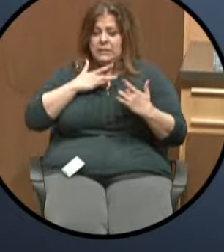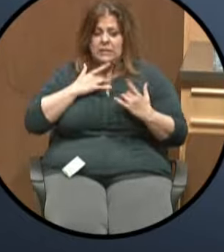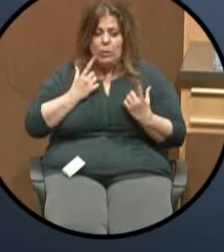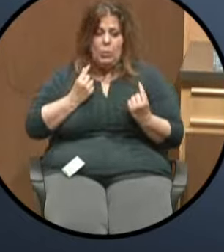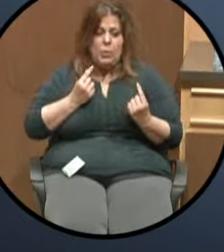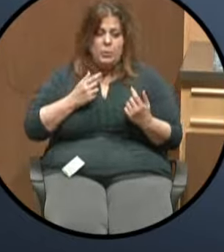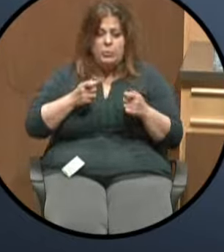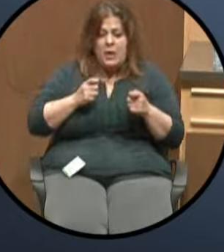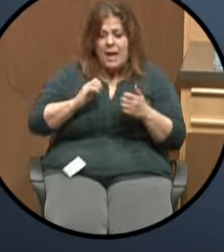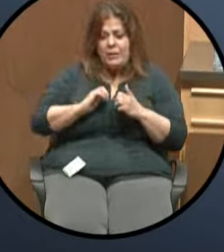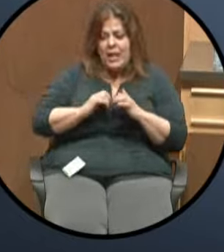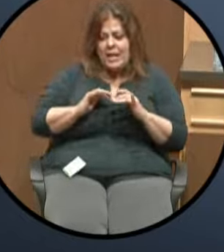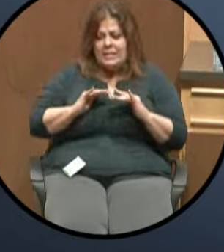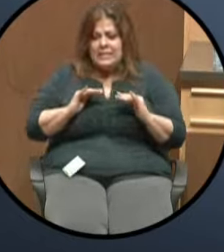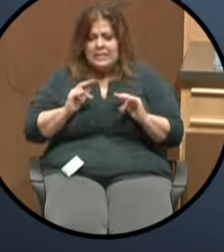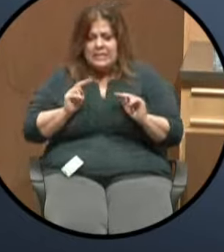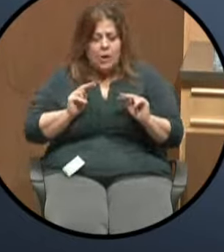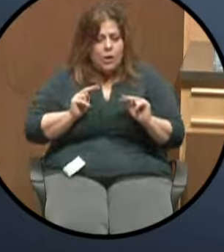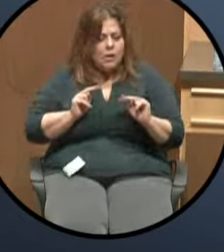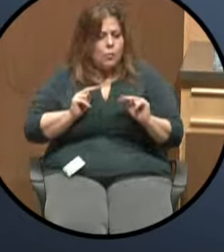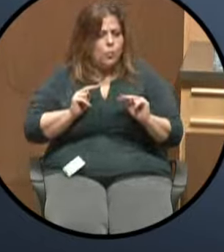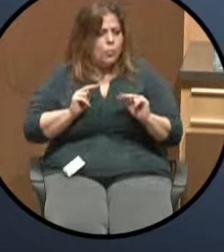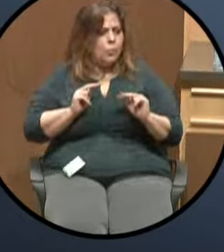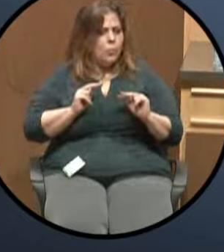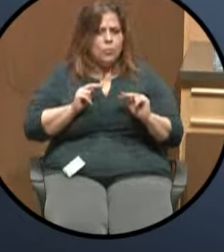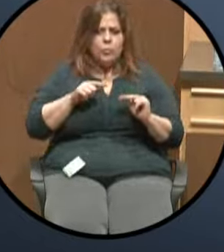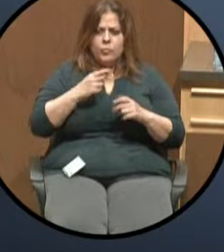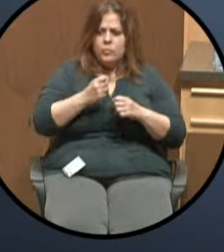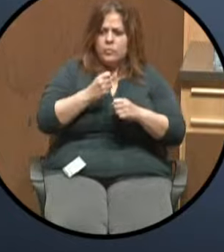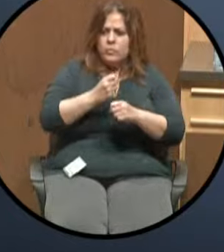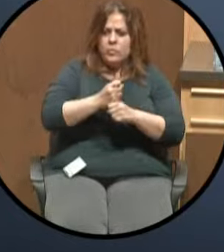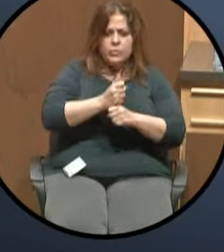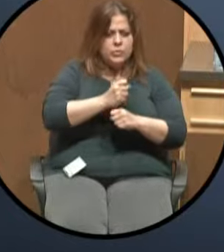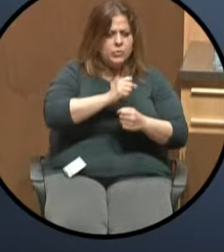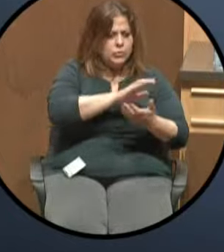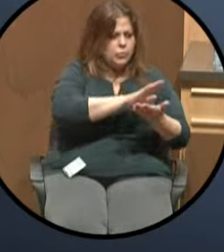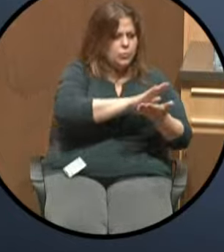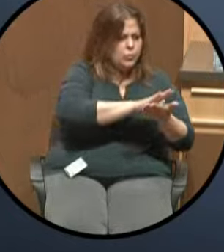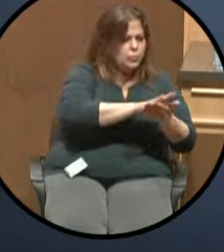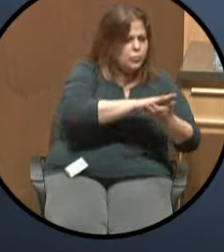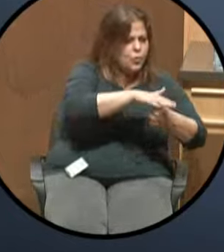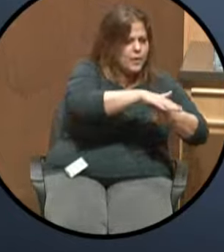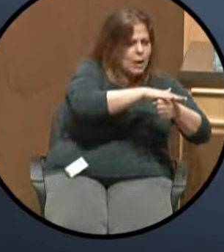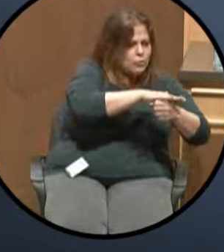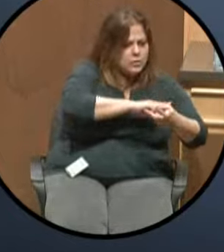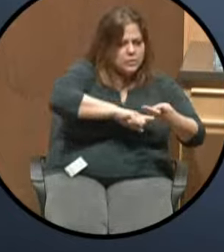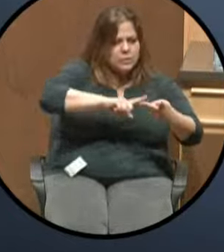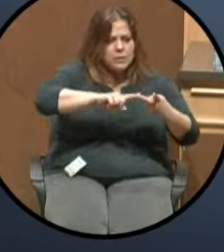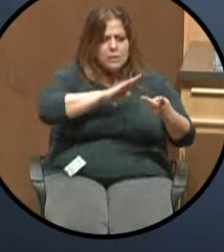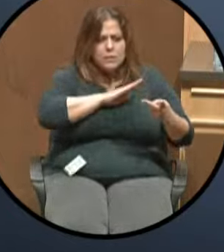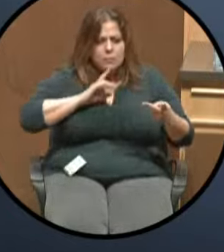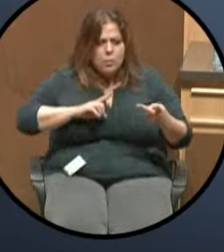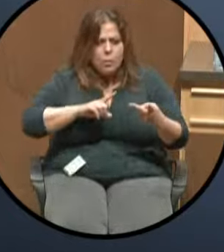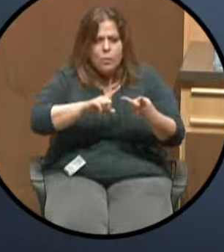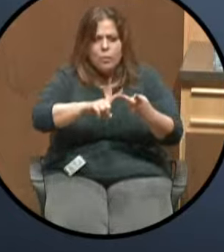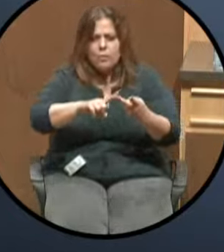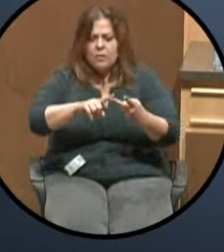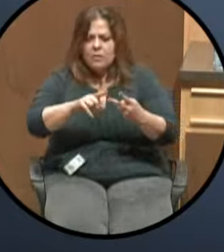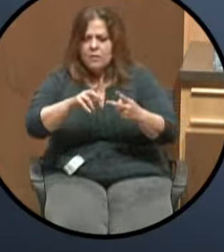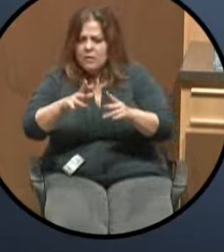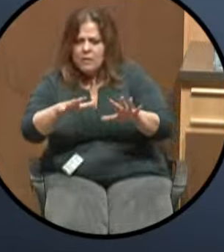this county, this board of directors for the school board has handled